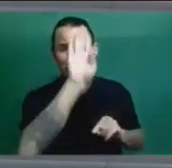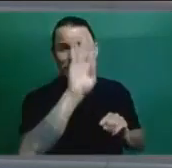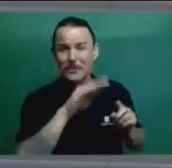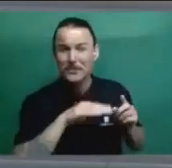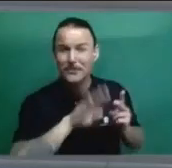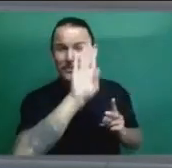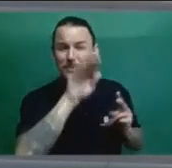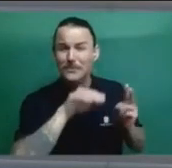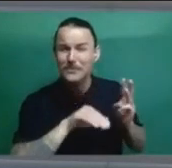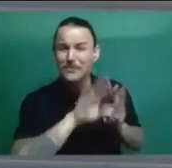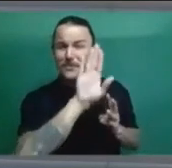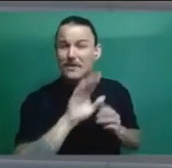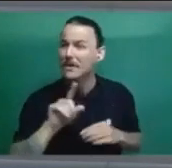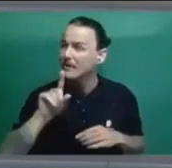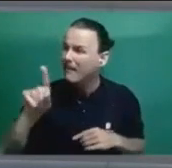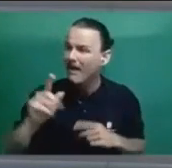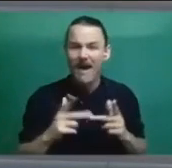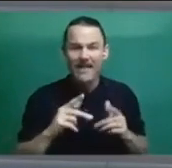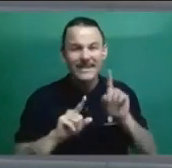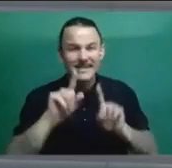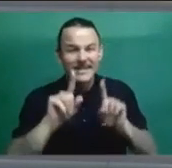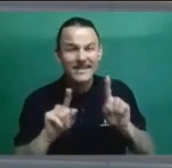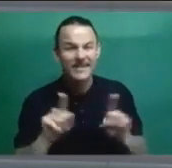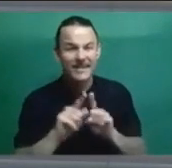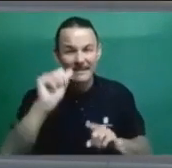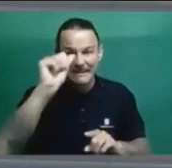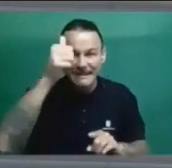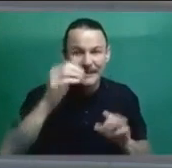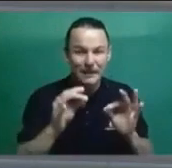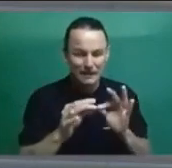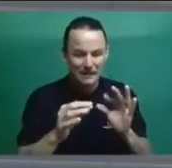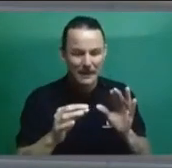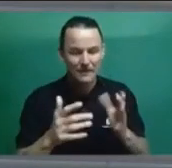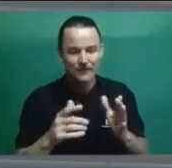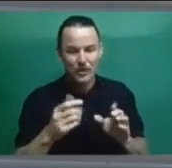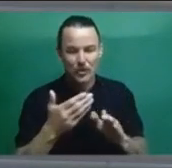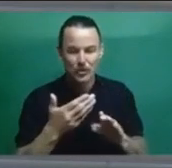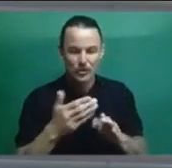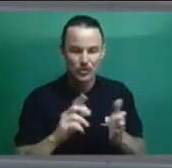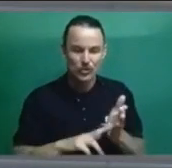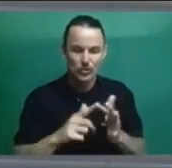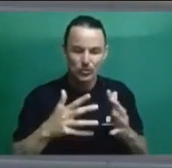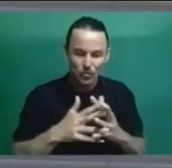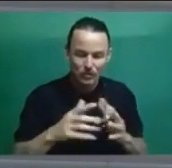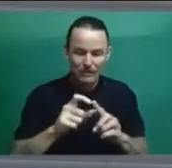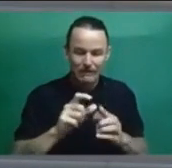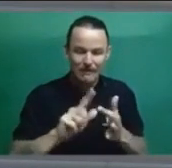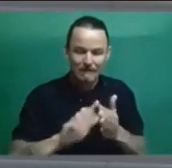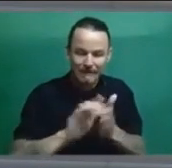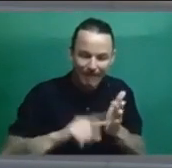Delhi haven't really suffered great problems with the pandemic. How can we be sure that